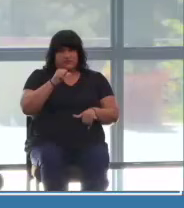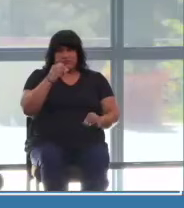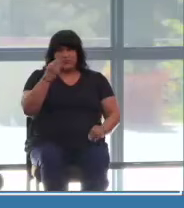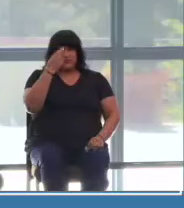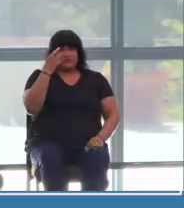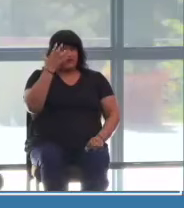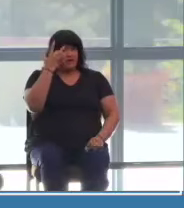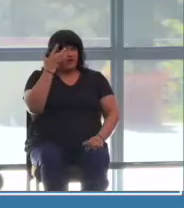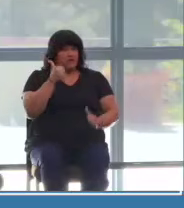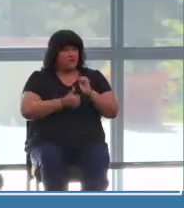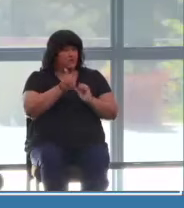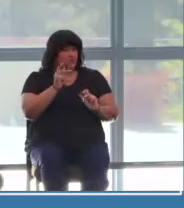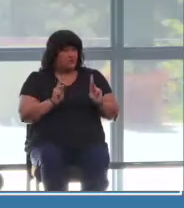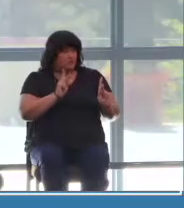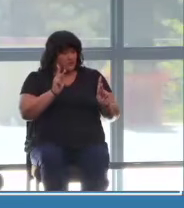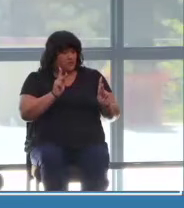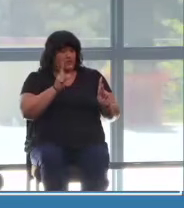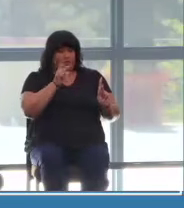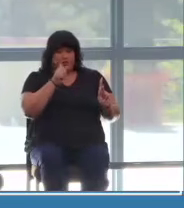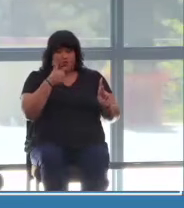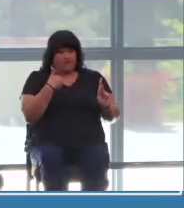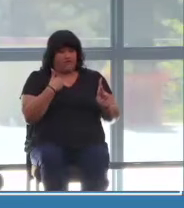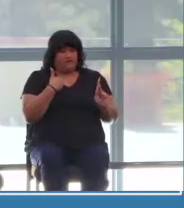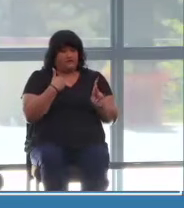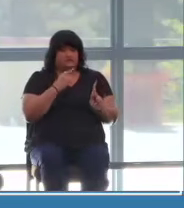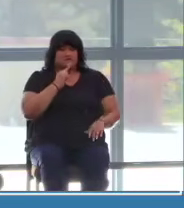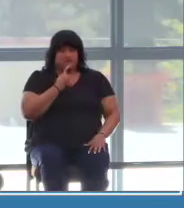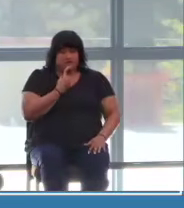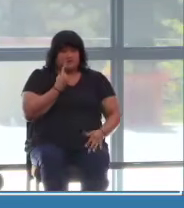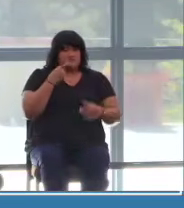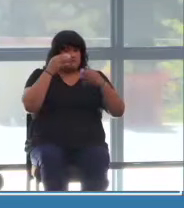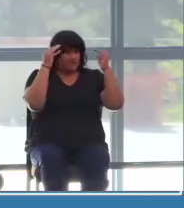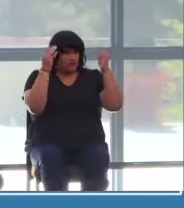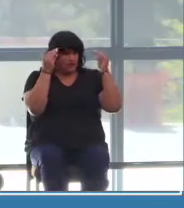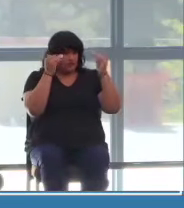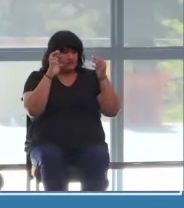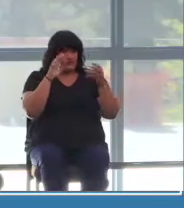why most people who don't have severe migraines or have